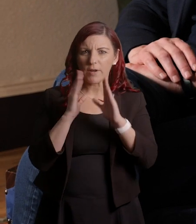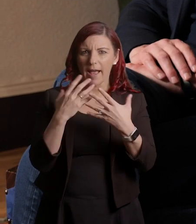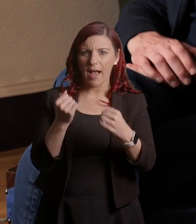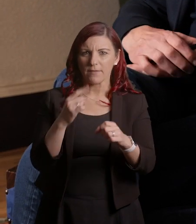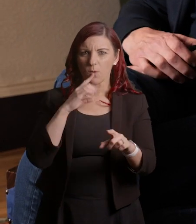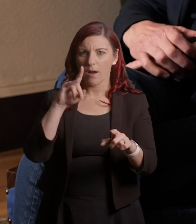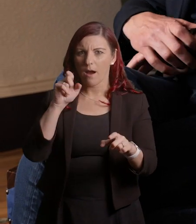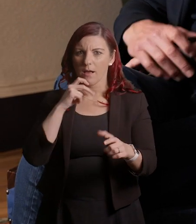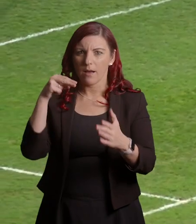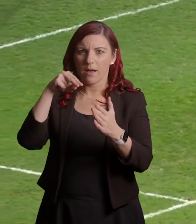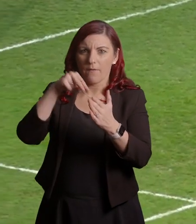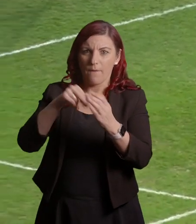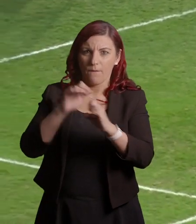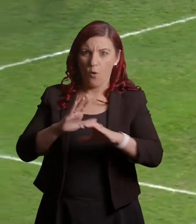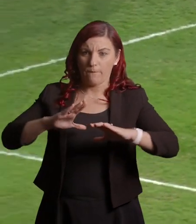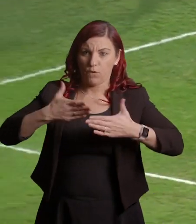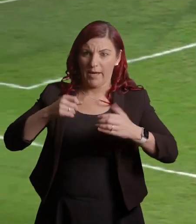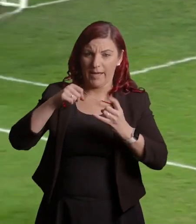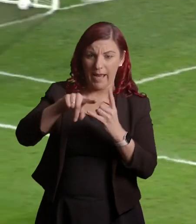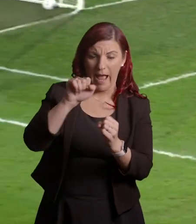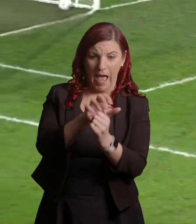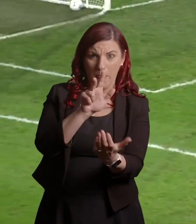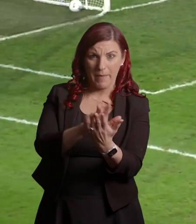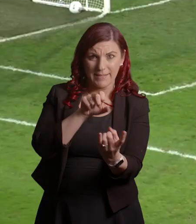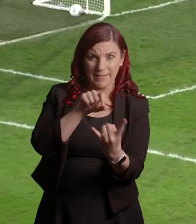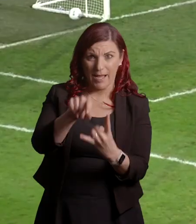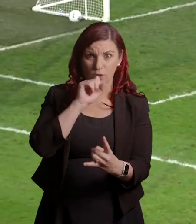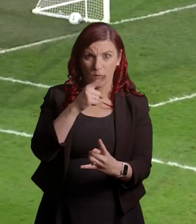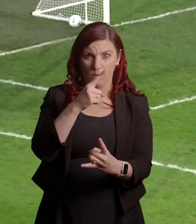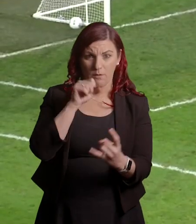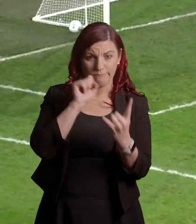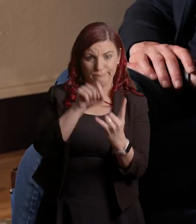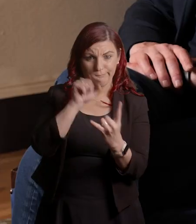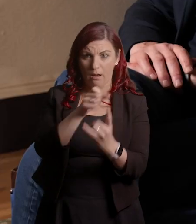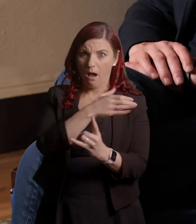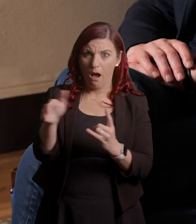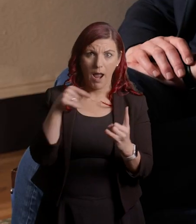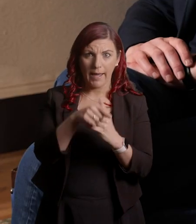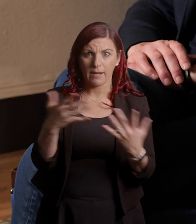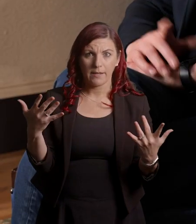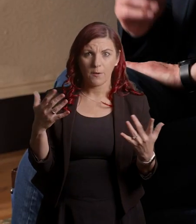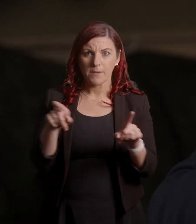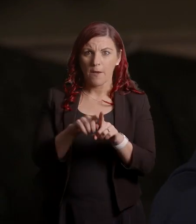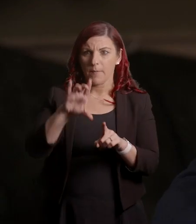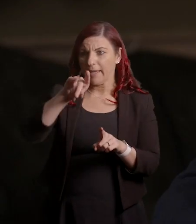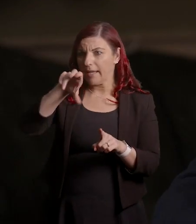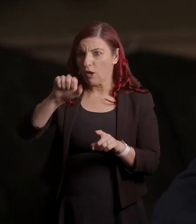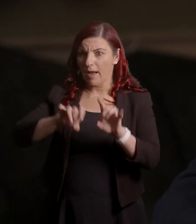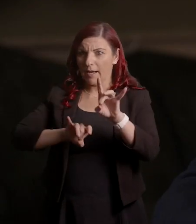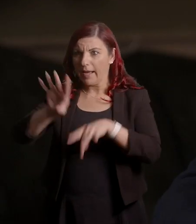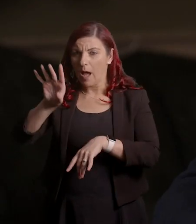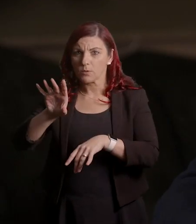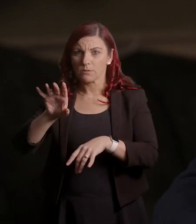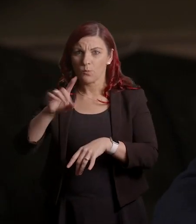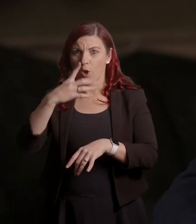game, and she took over the free taking and the penalty taking duty, and she'd 100% return. And Ciara's kickouts